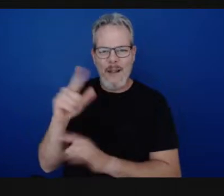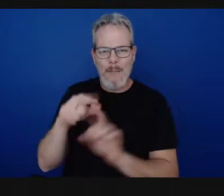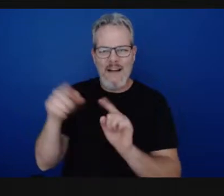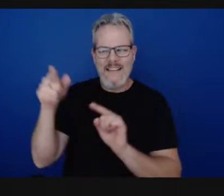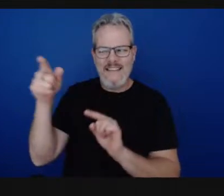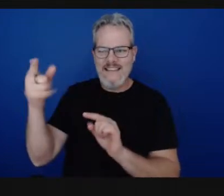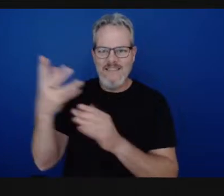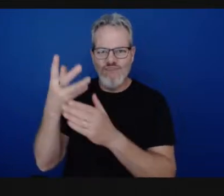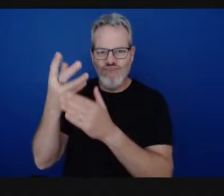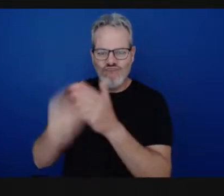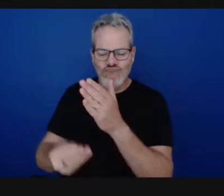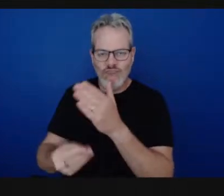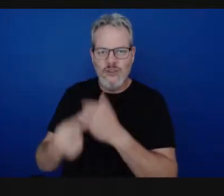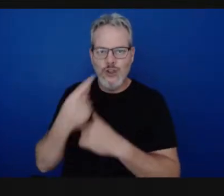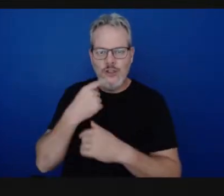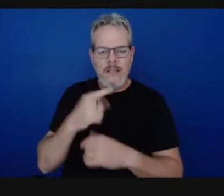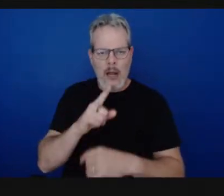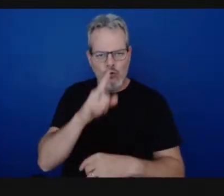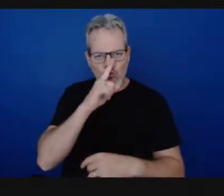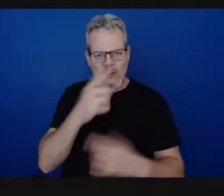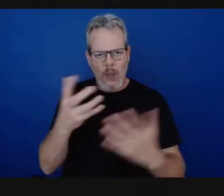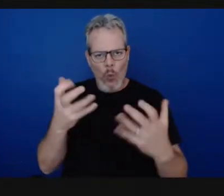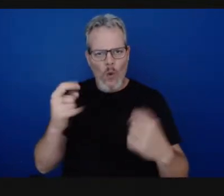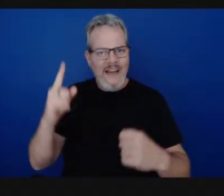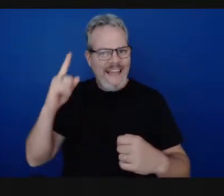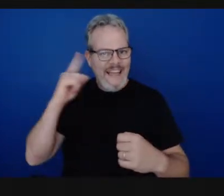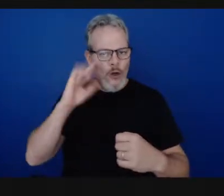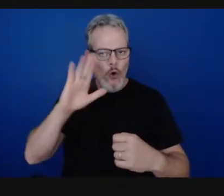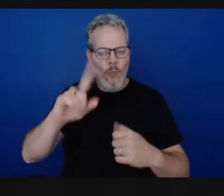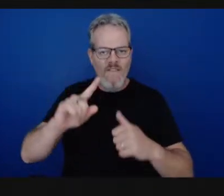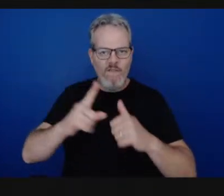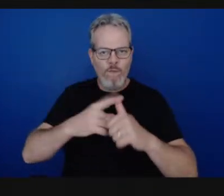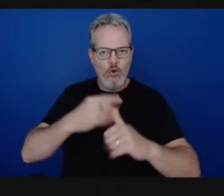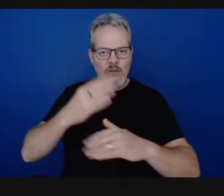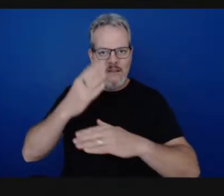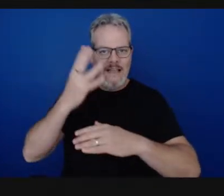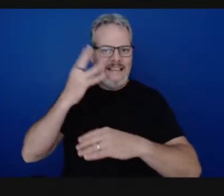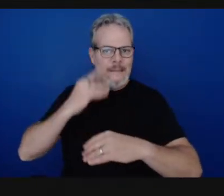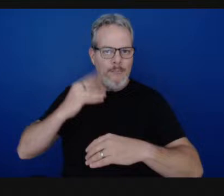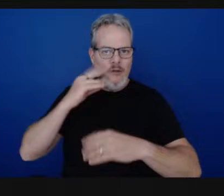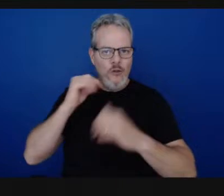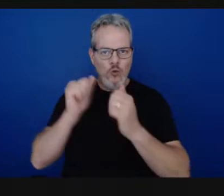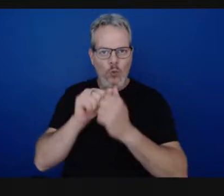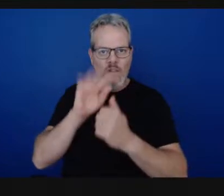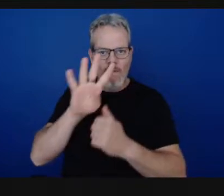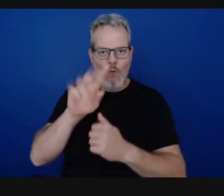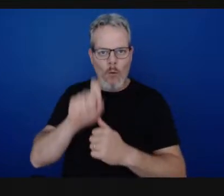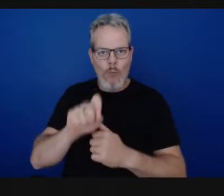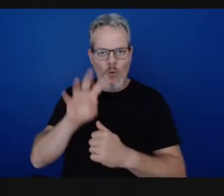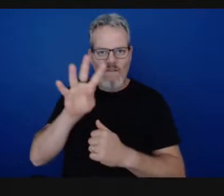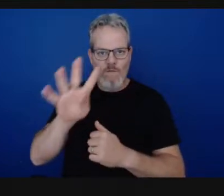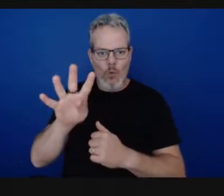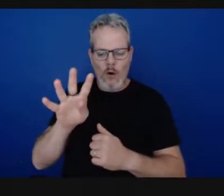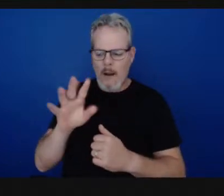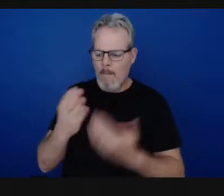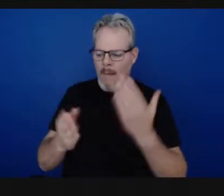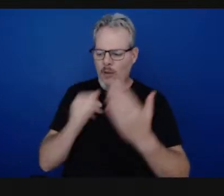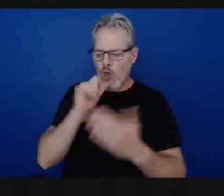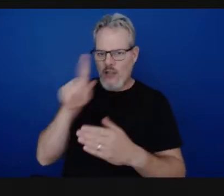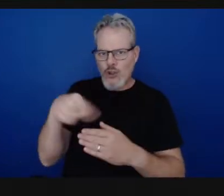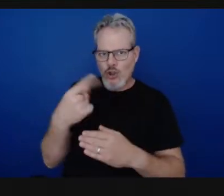problem. She says, I really would like to hear about your firsthand experience from that 4.4. Maybe not just the 4.4, but any of